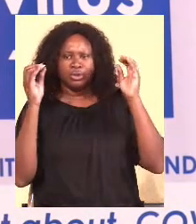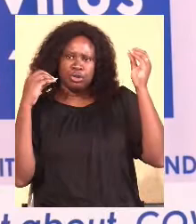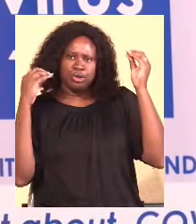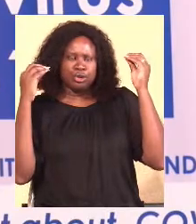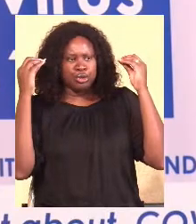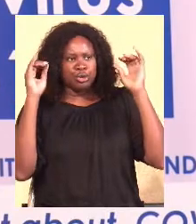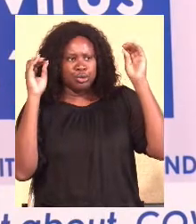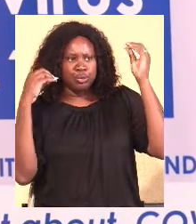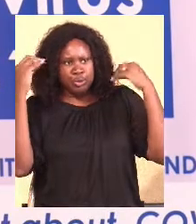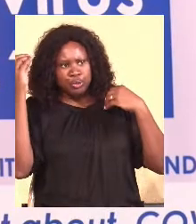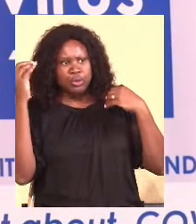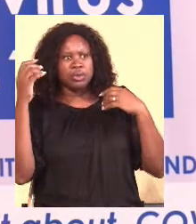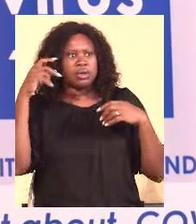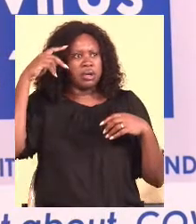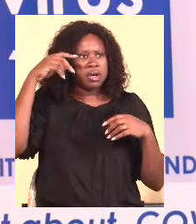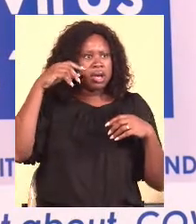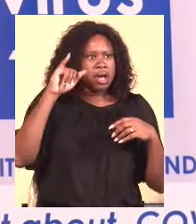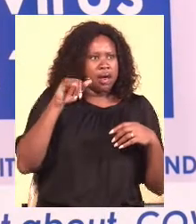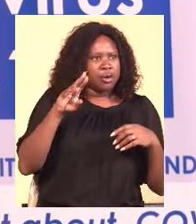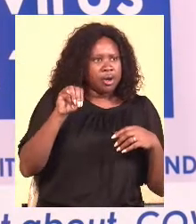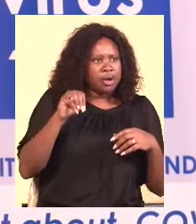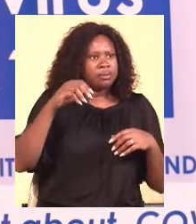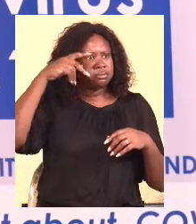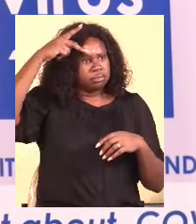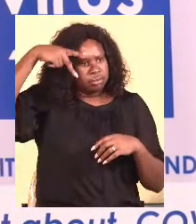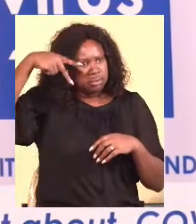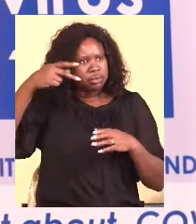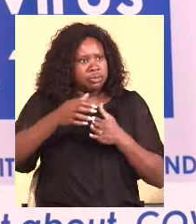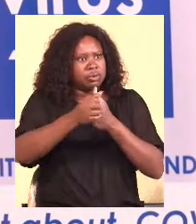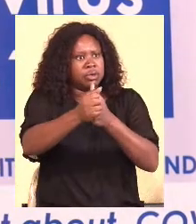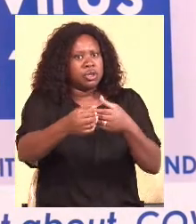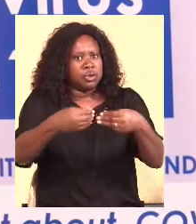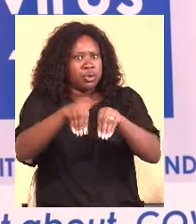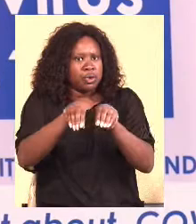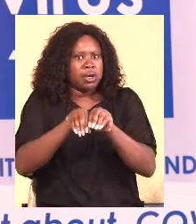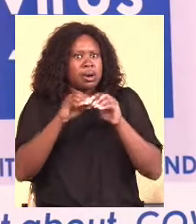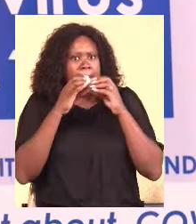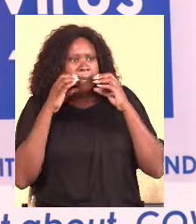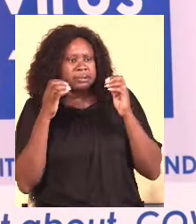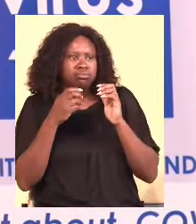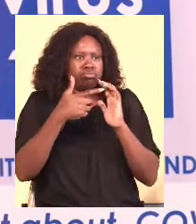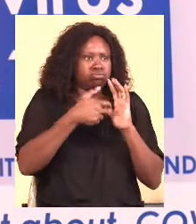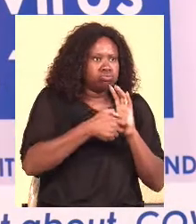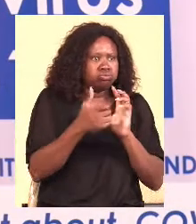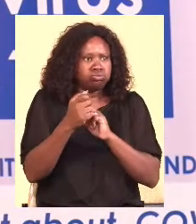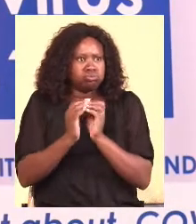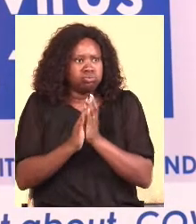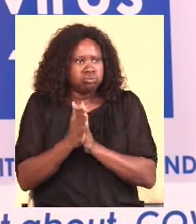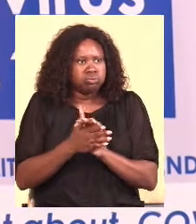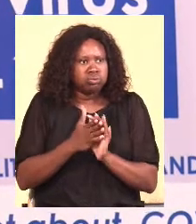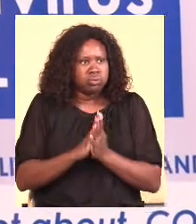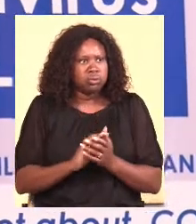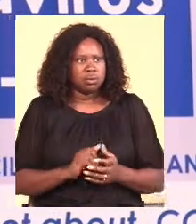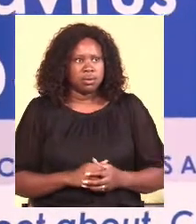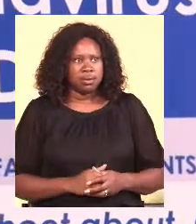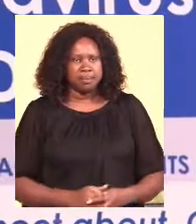UNAM, IUM, and us to take the lead into this? Okay, then, yeah, I